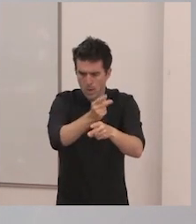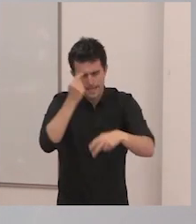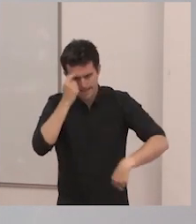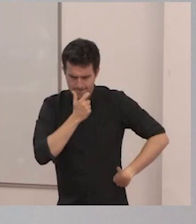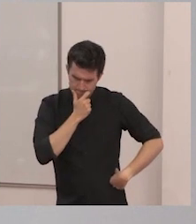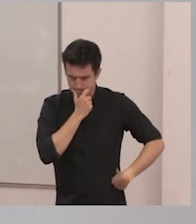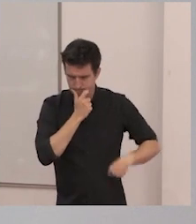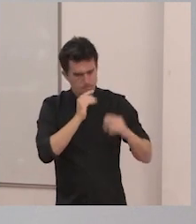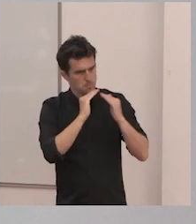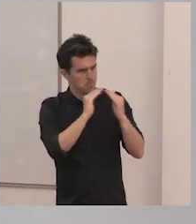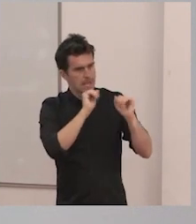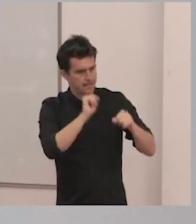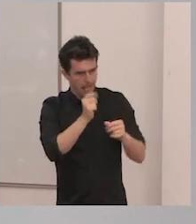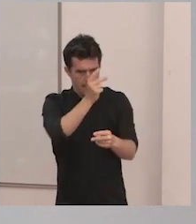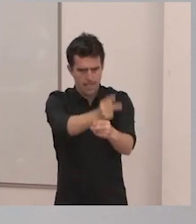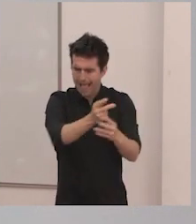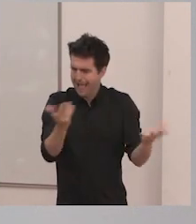discrimination.